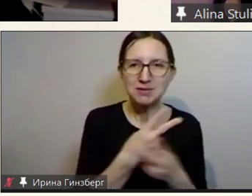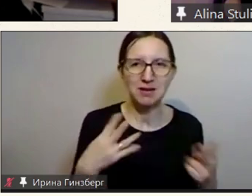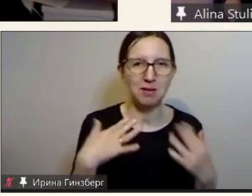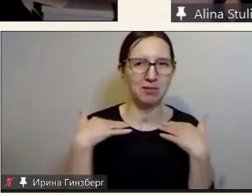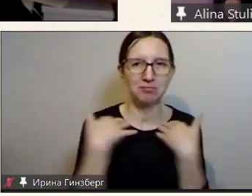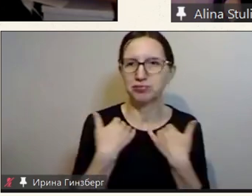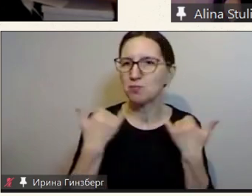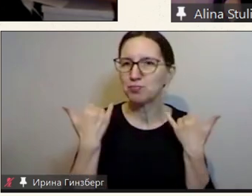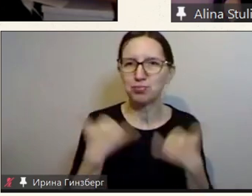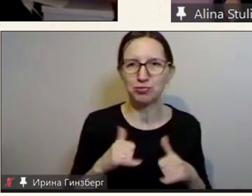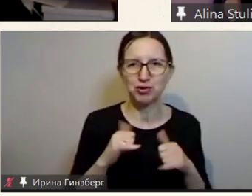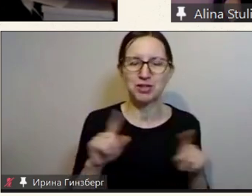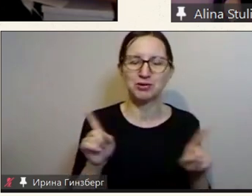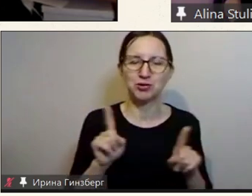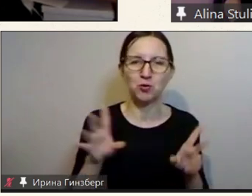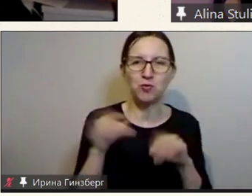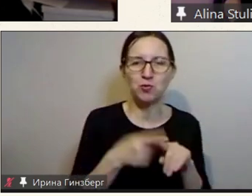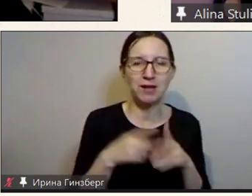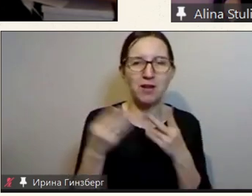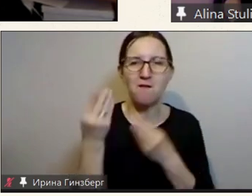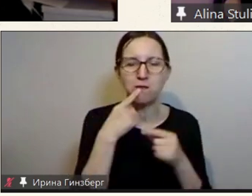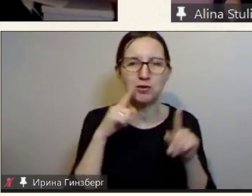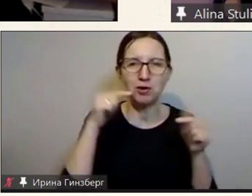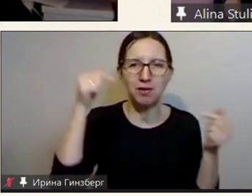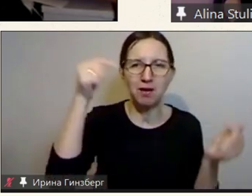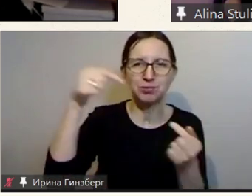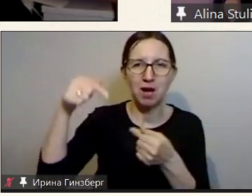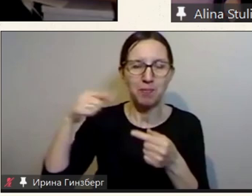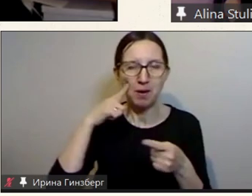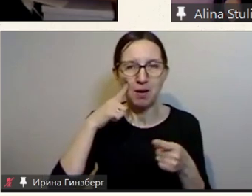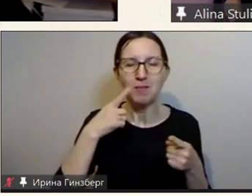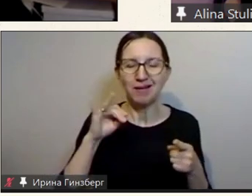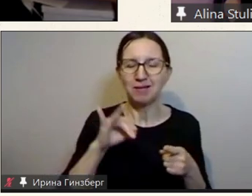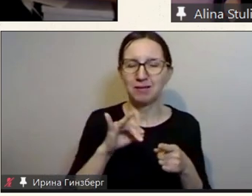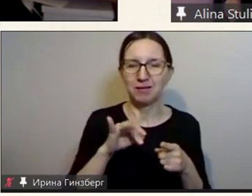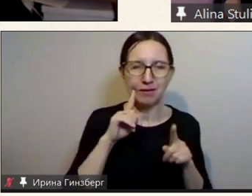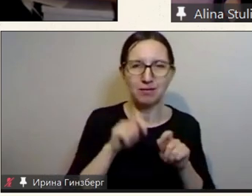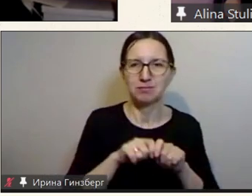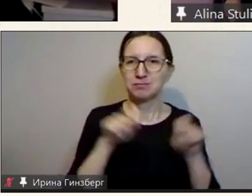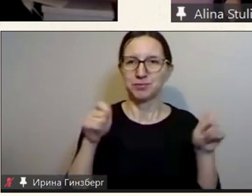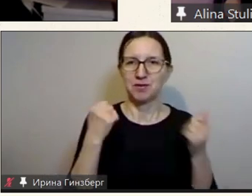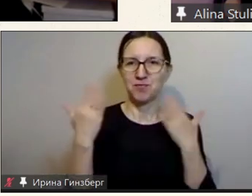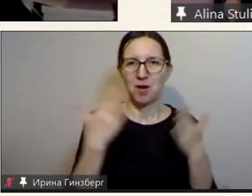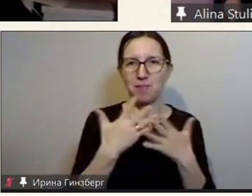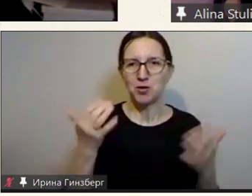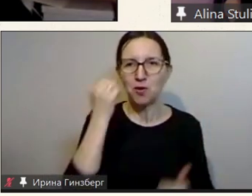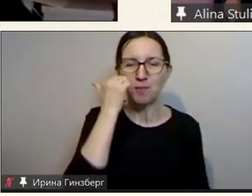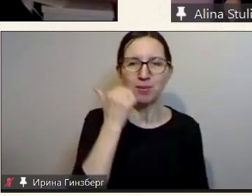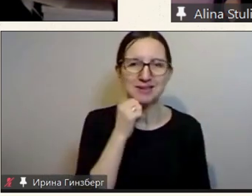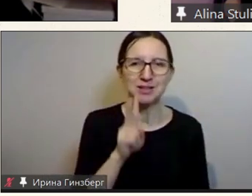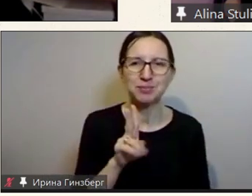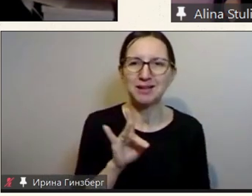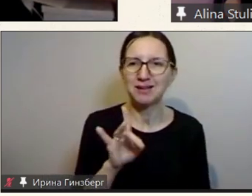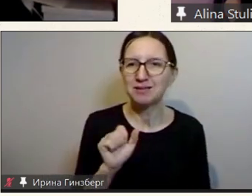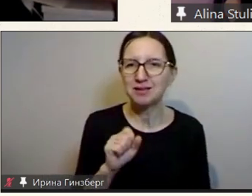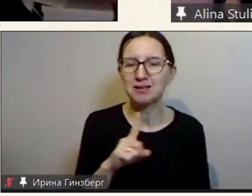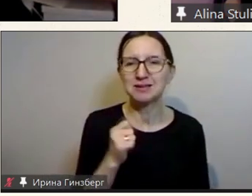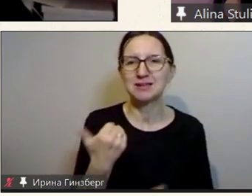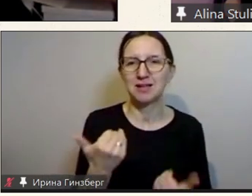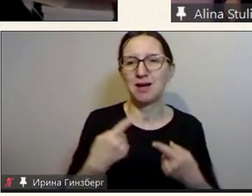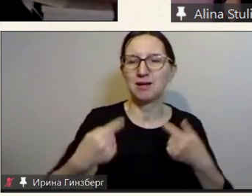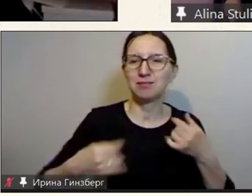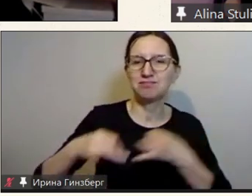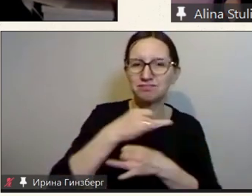humble from a person who works in a museum, but it's wonderful that the exhibition really works. Kira, thank you